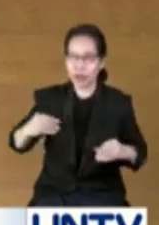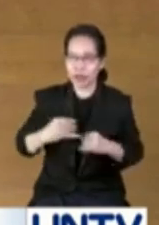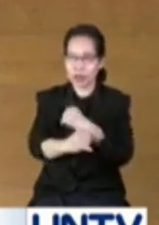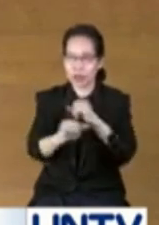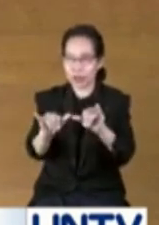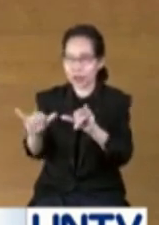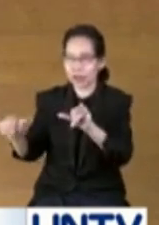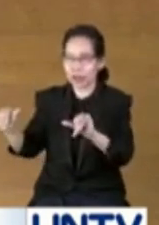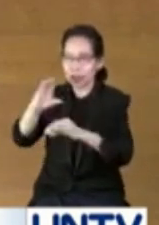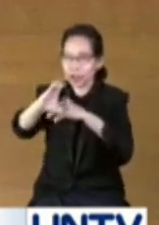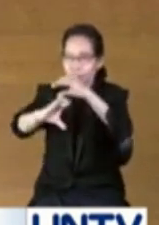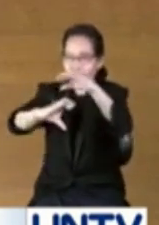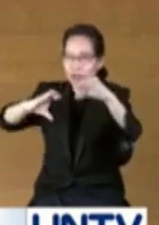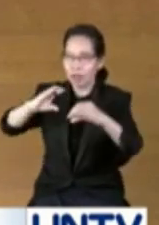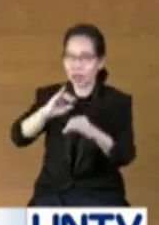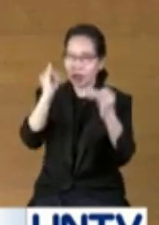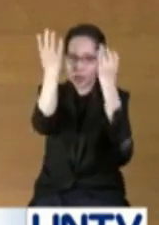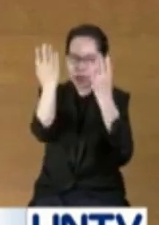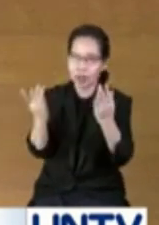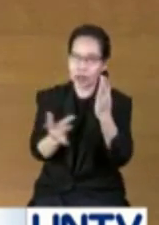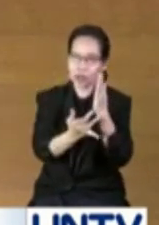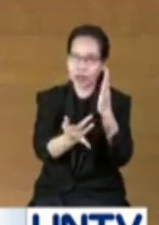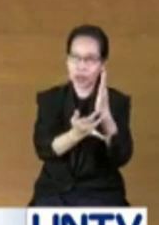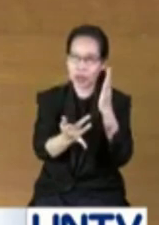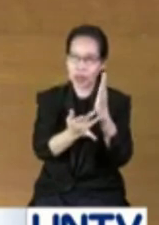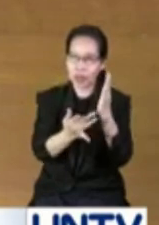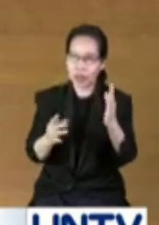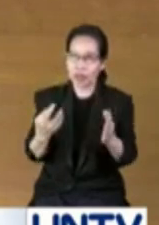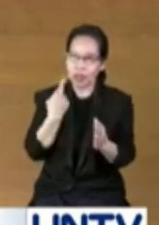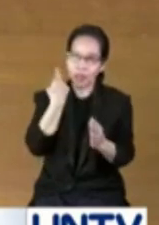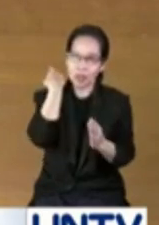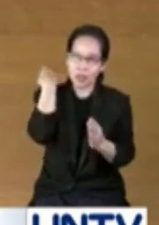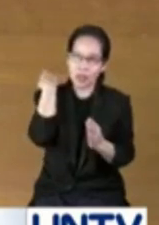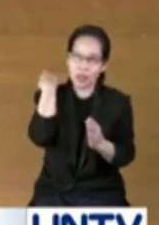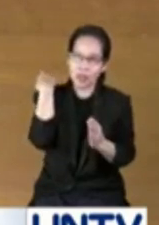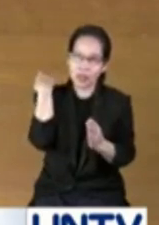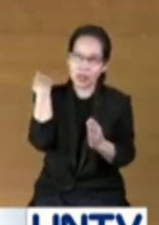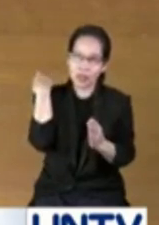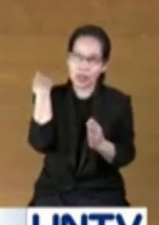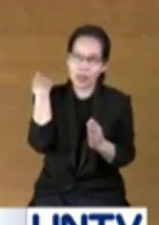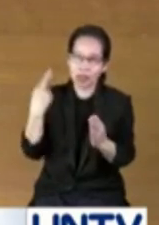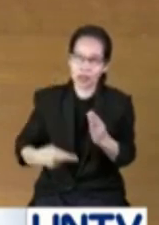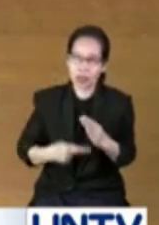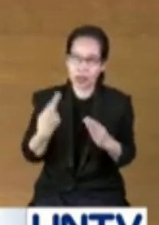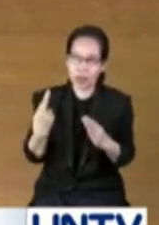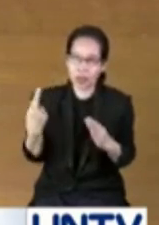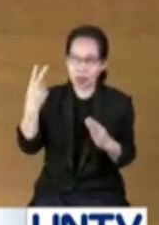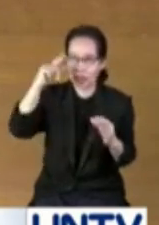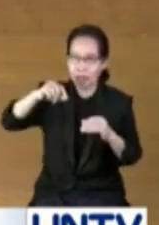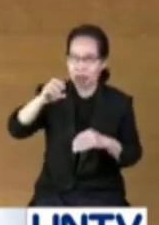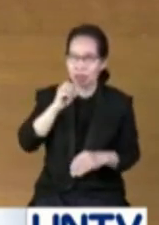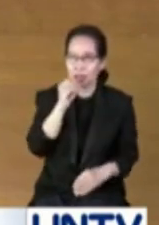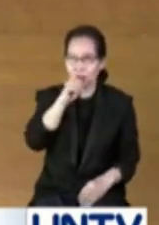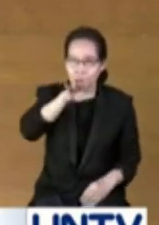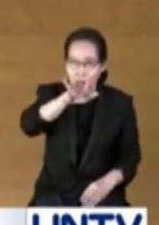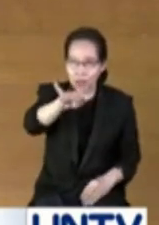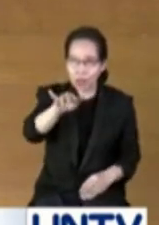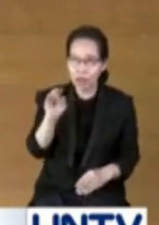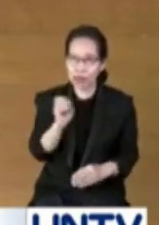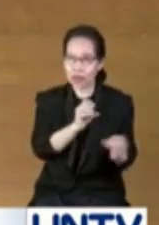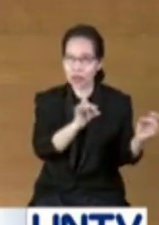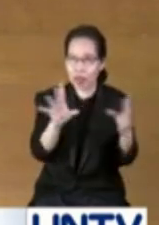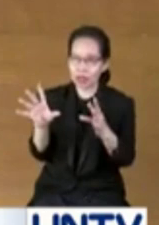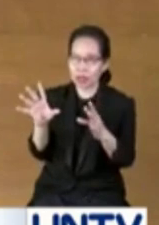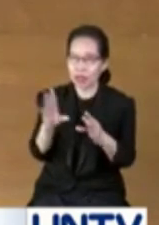and information technology. Recently, we signed agreements with Singapore, Austria, and the province of Alberta in